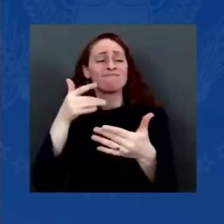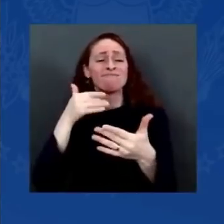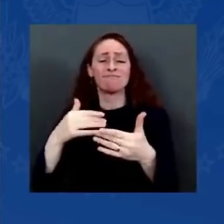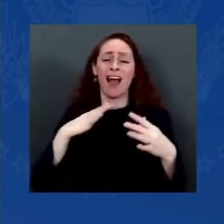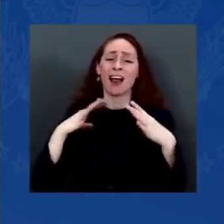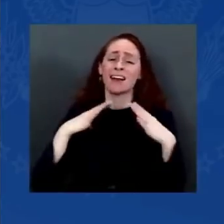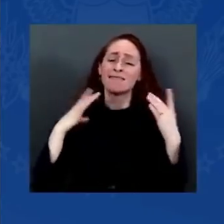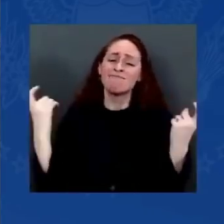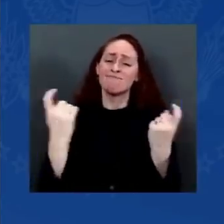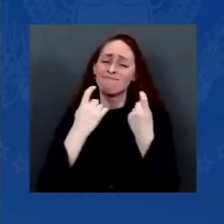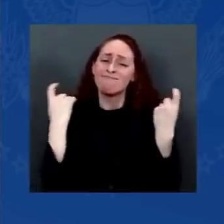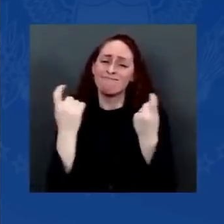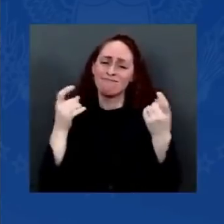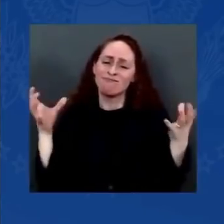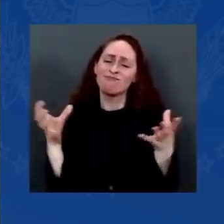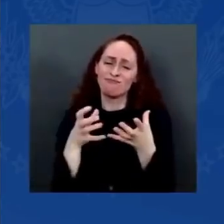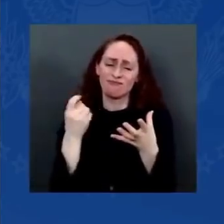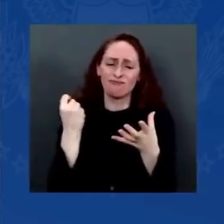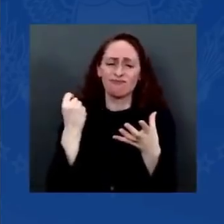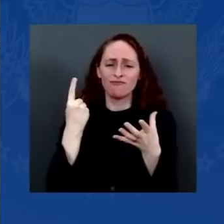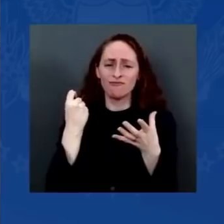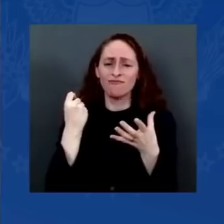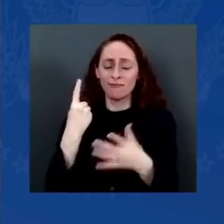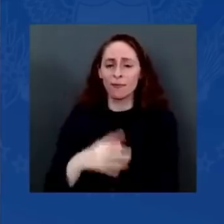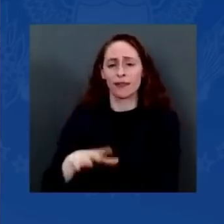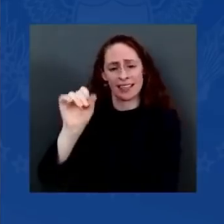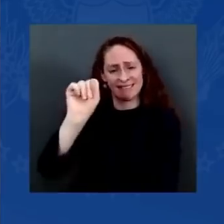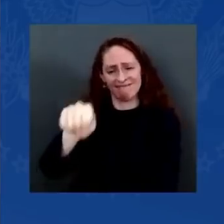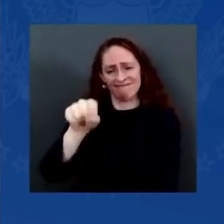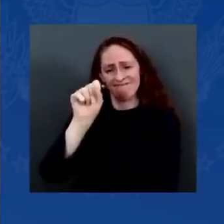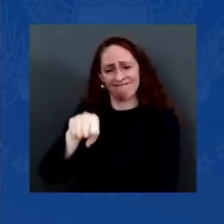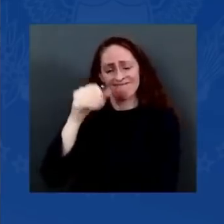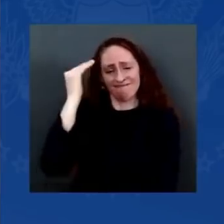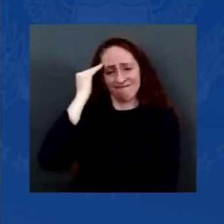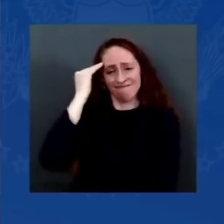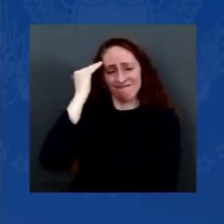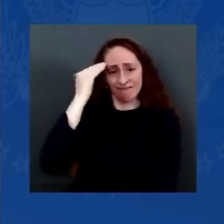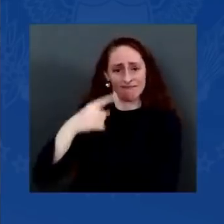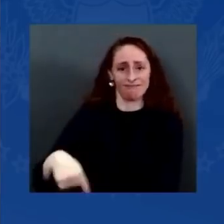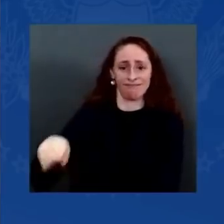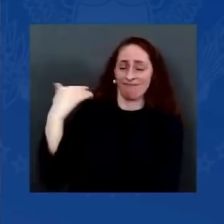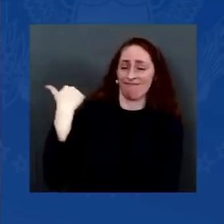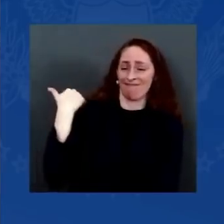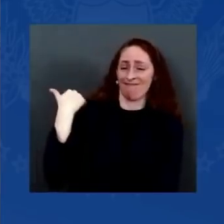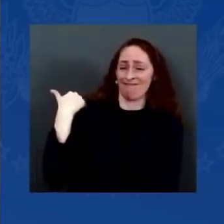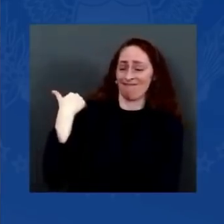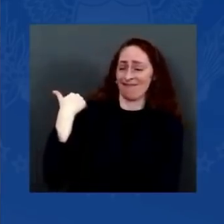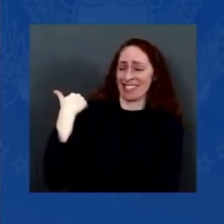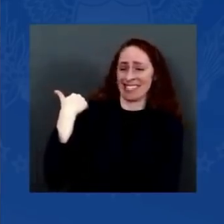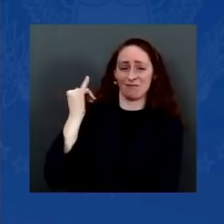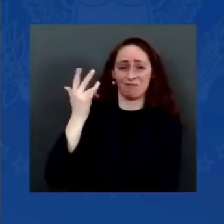from nearly 90 million adults in July who had not even started their vaccination process to fewer than 40 million